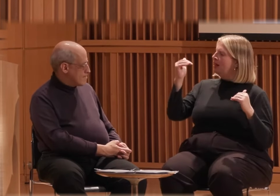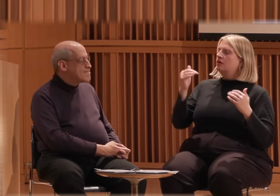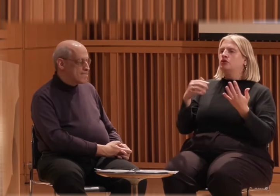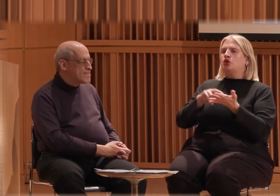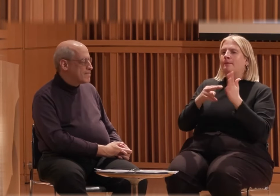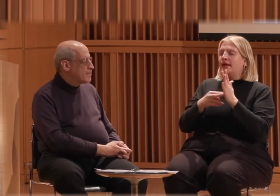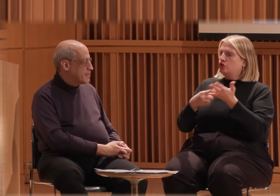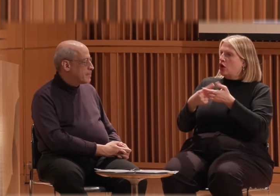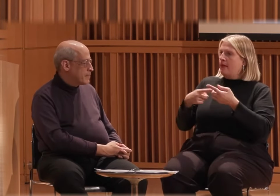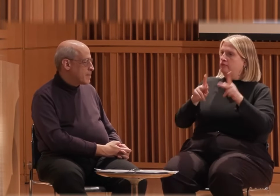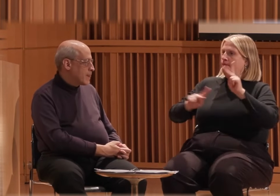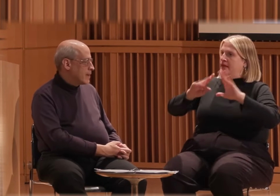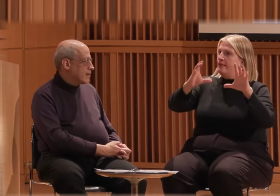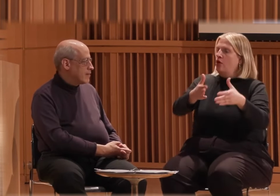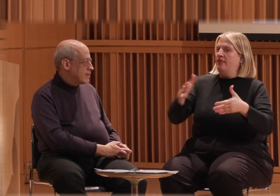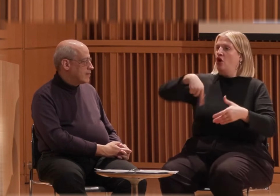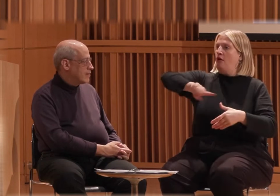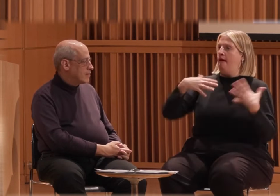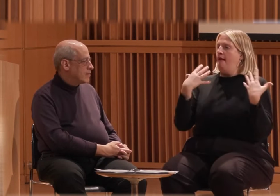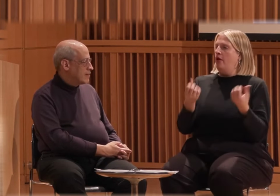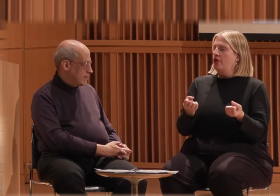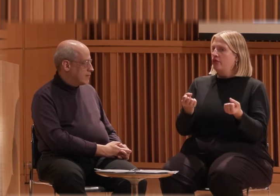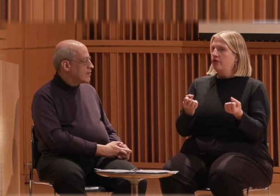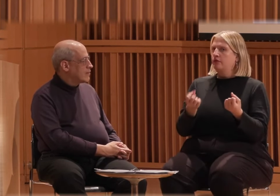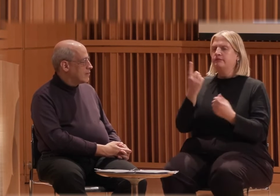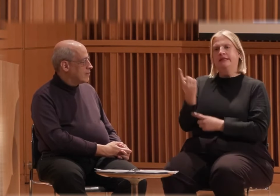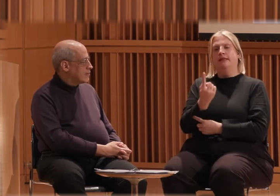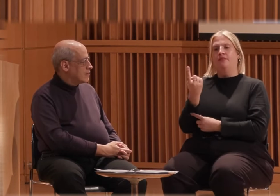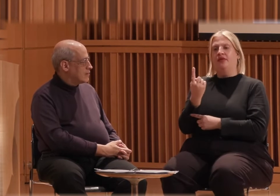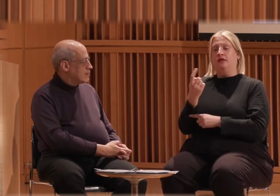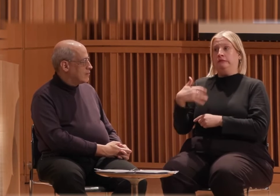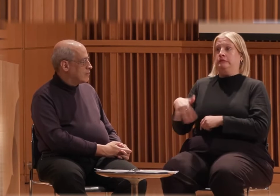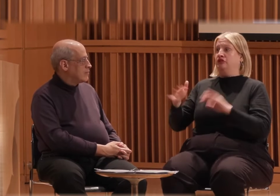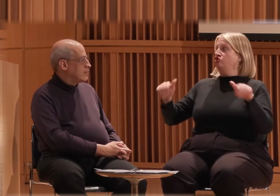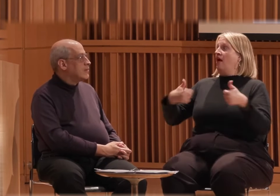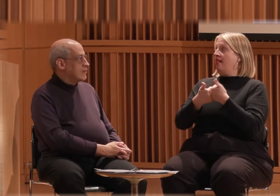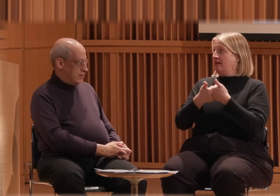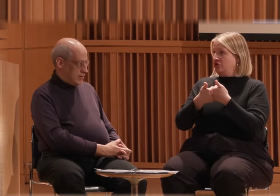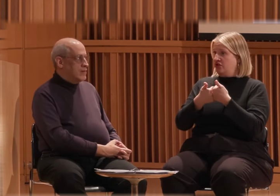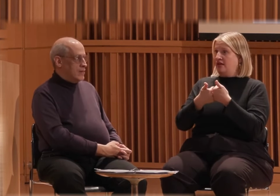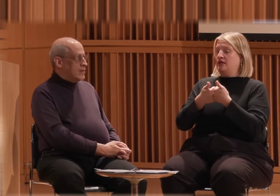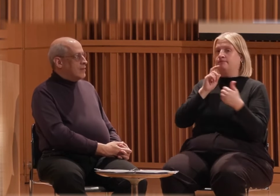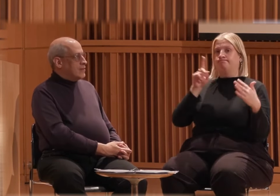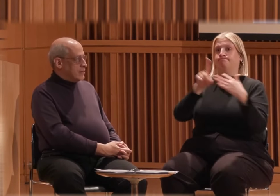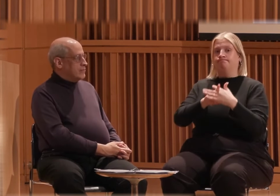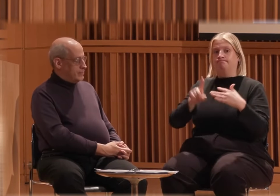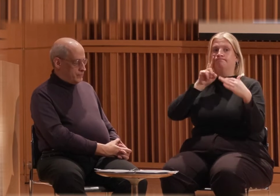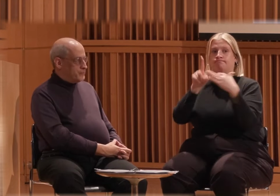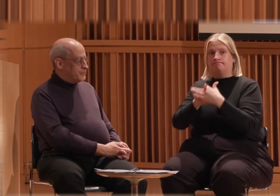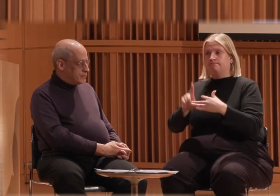about population health. One of the big challenges that comes up again and again in so